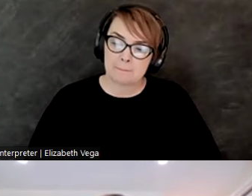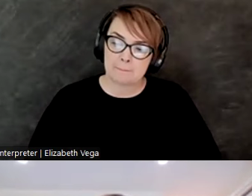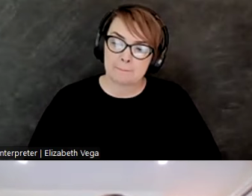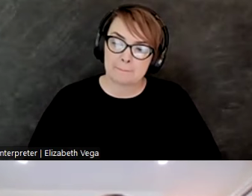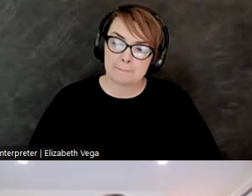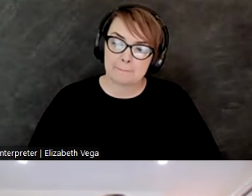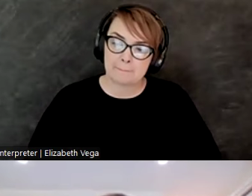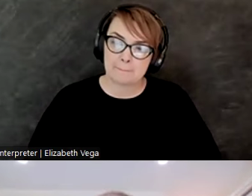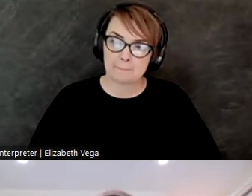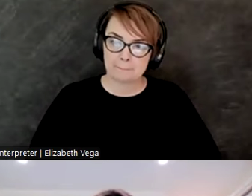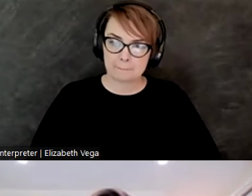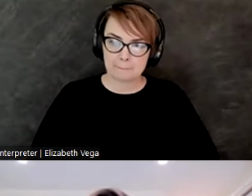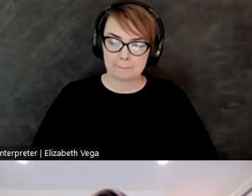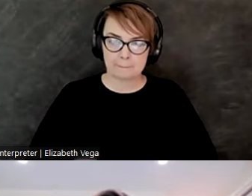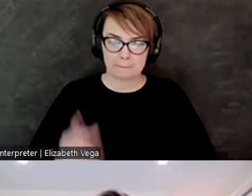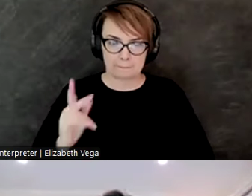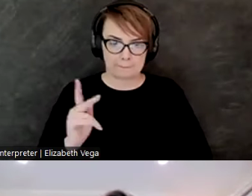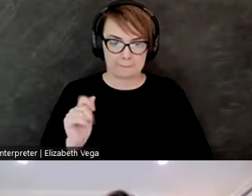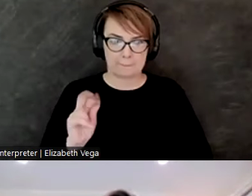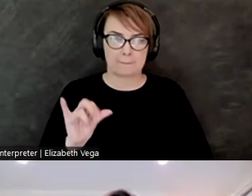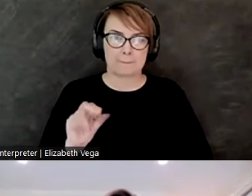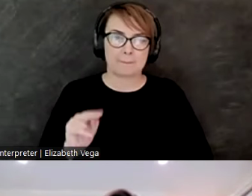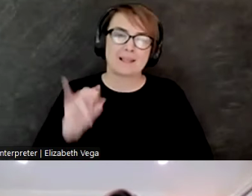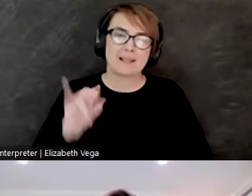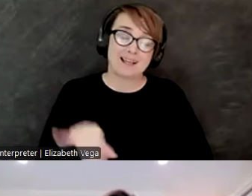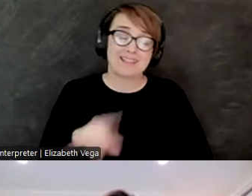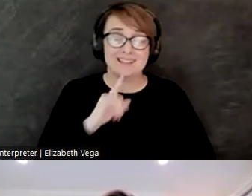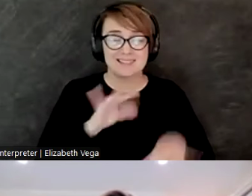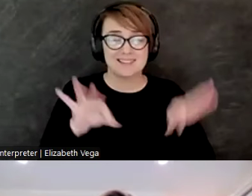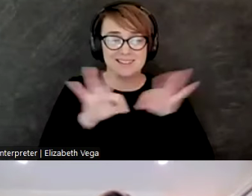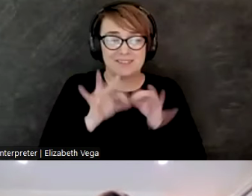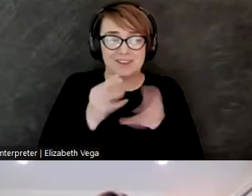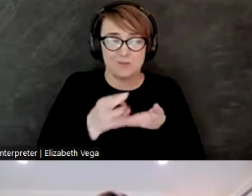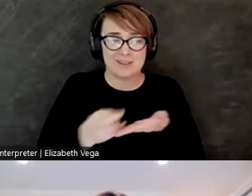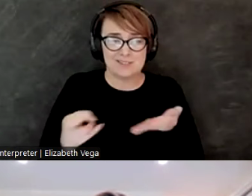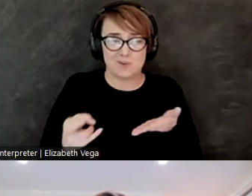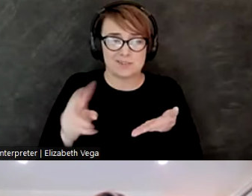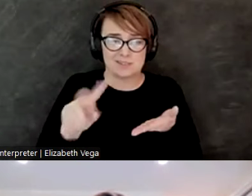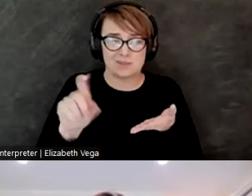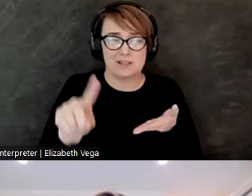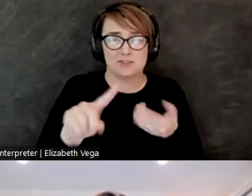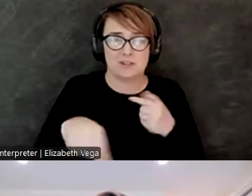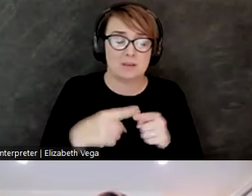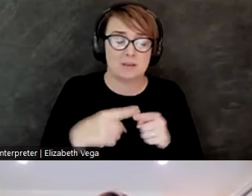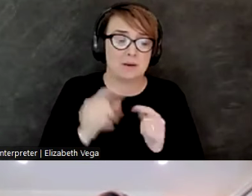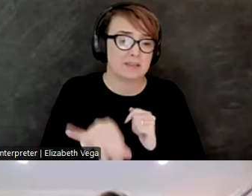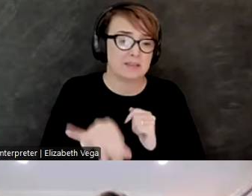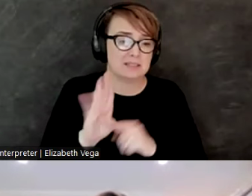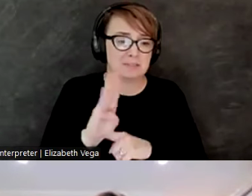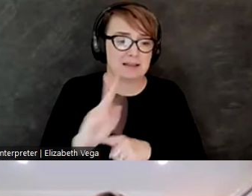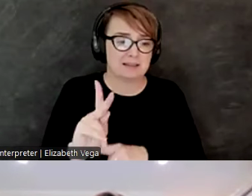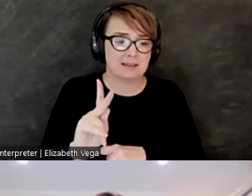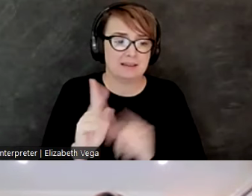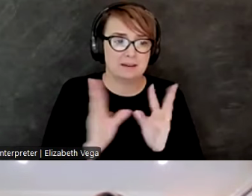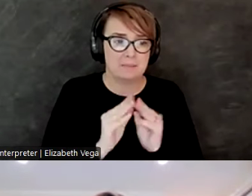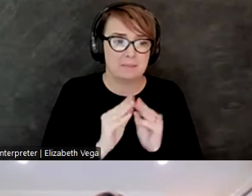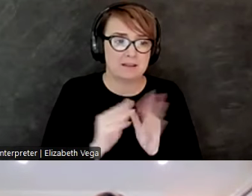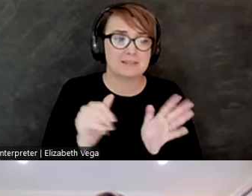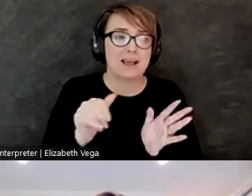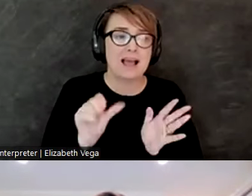pretty significant resource issue around these Bagley Keene meetings. I'm just as someone